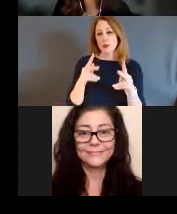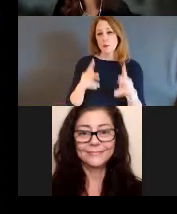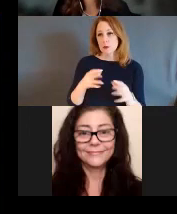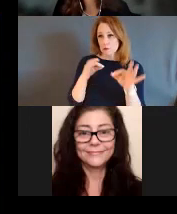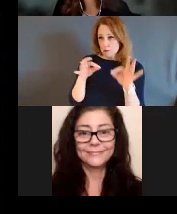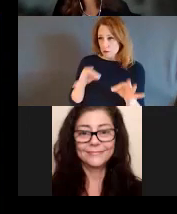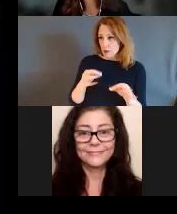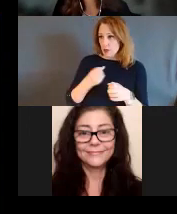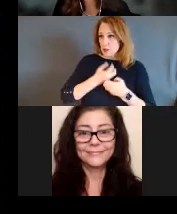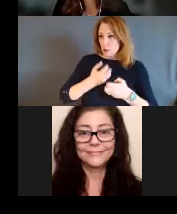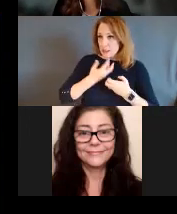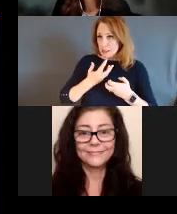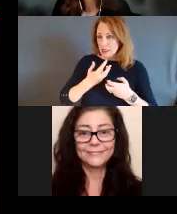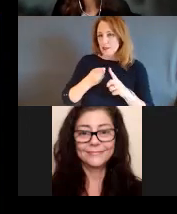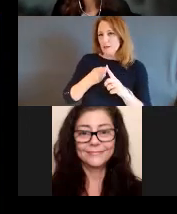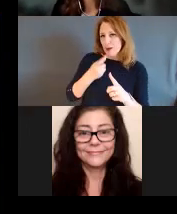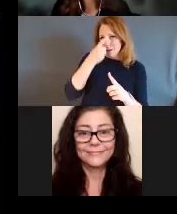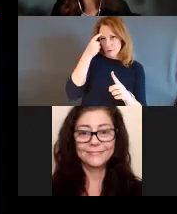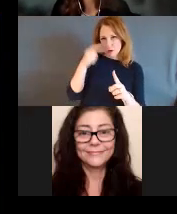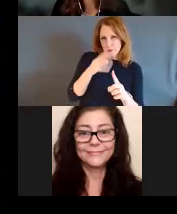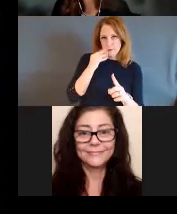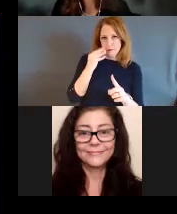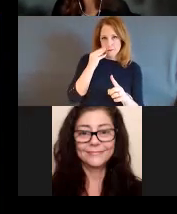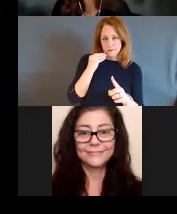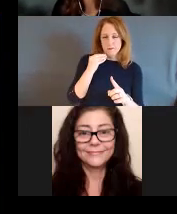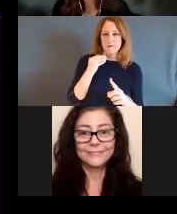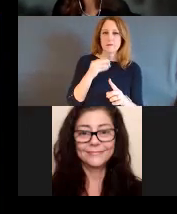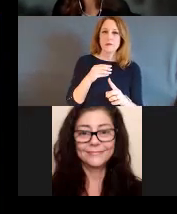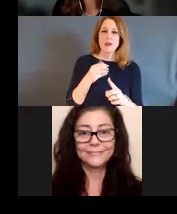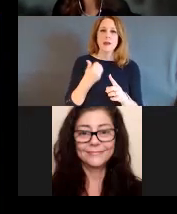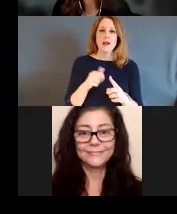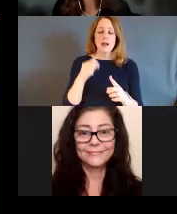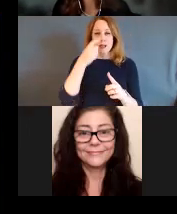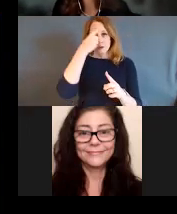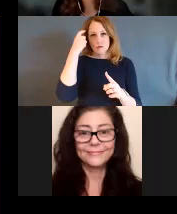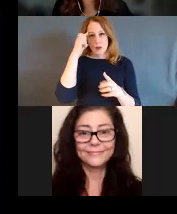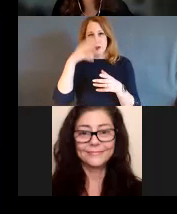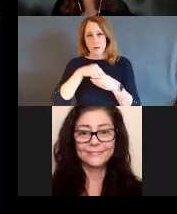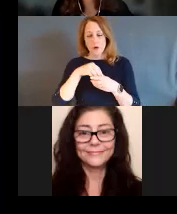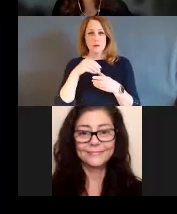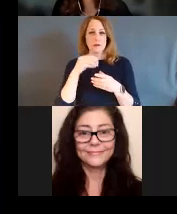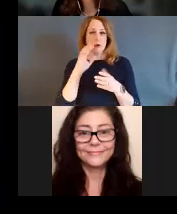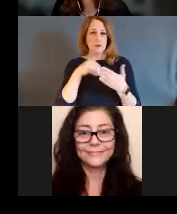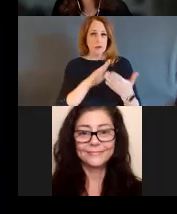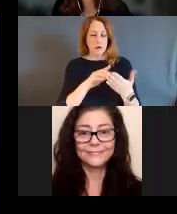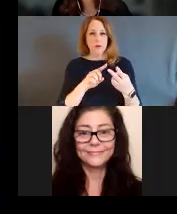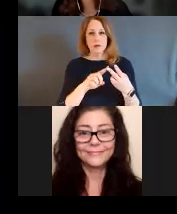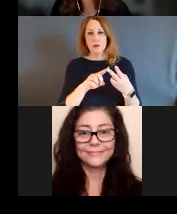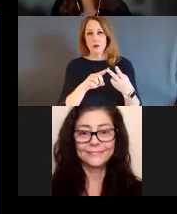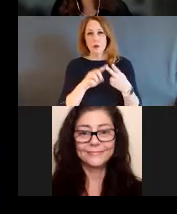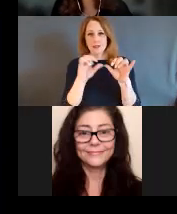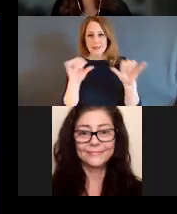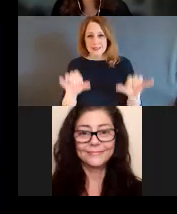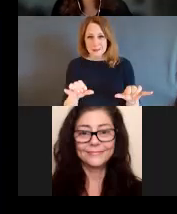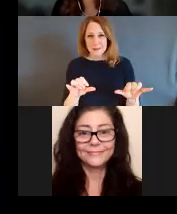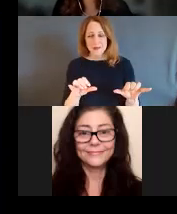trauma that they've experienced. Now, any trauma-informed approach or trauma-informed protocols or systems that you